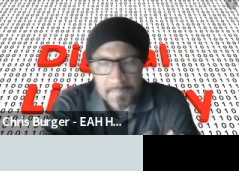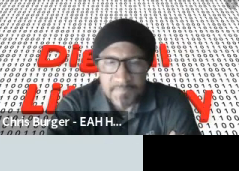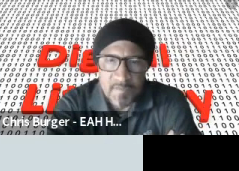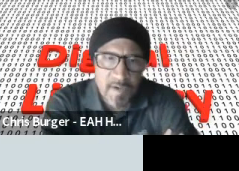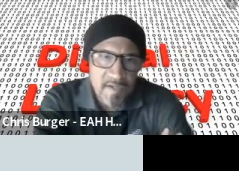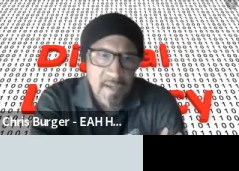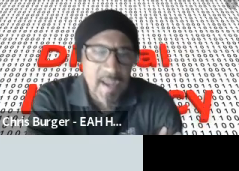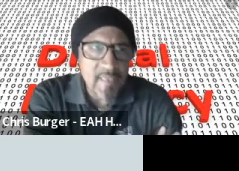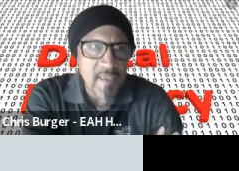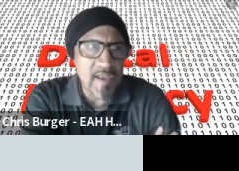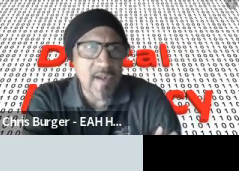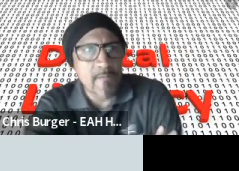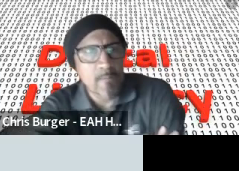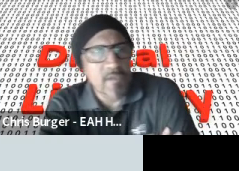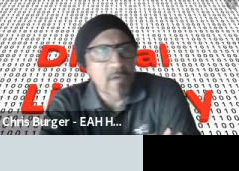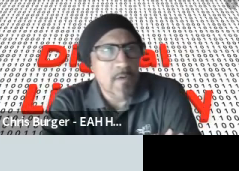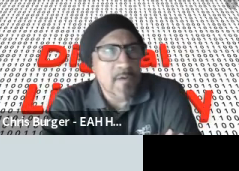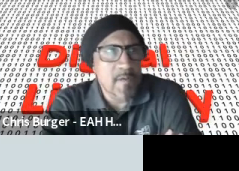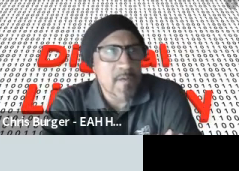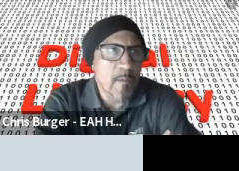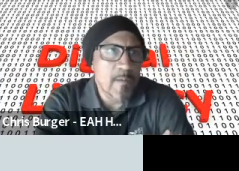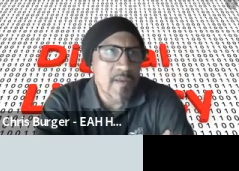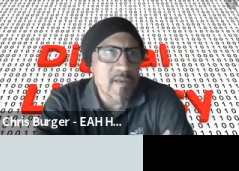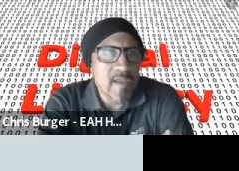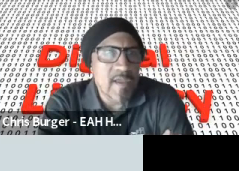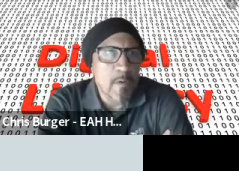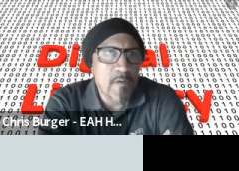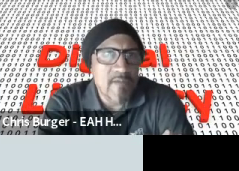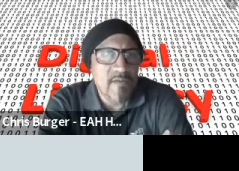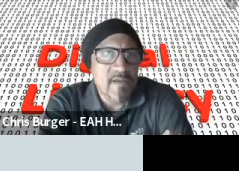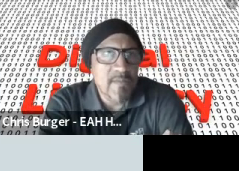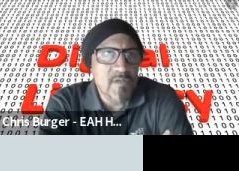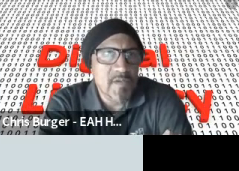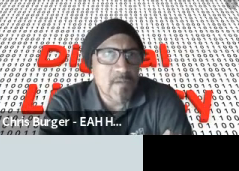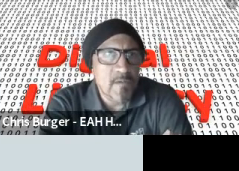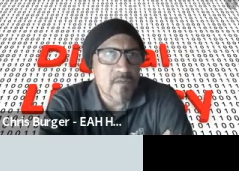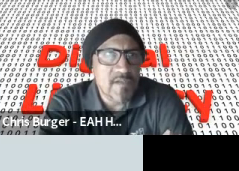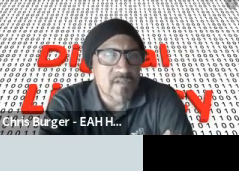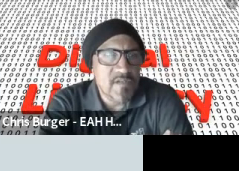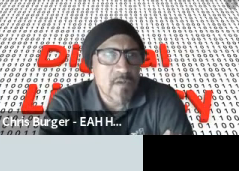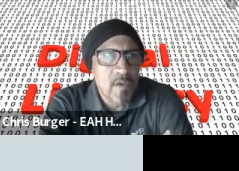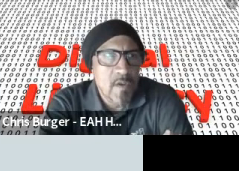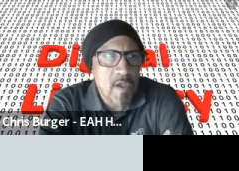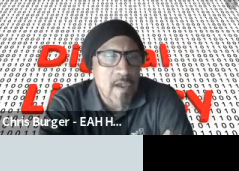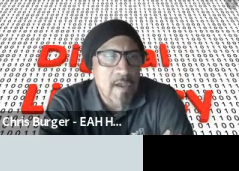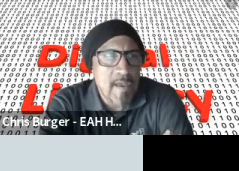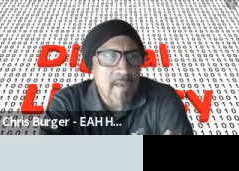literacy training. And then with the current grant, we got more grant funding between